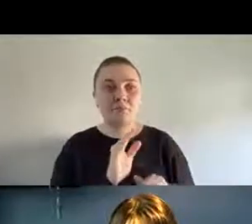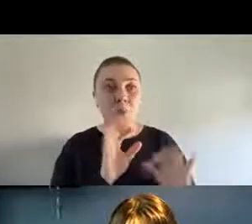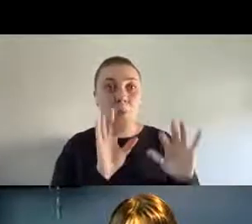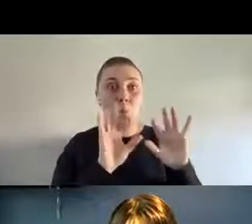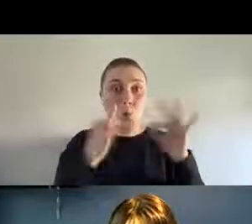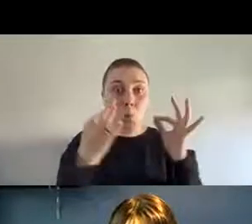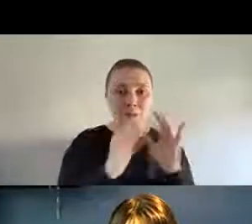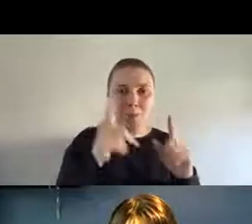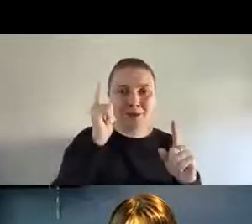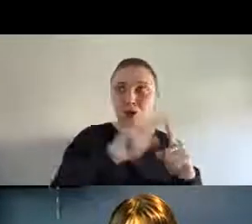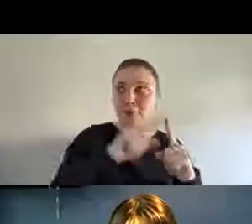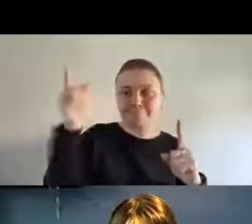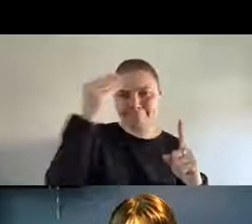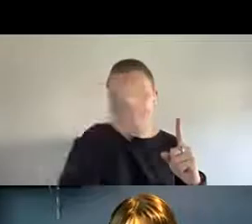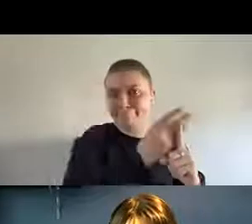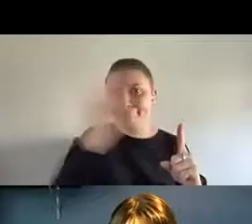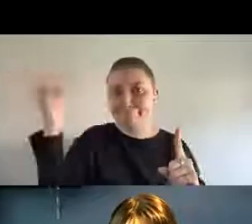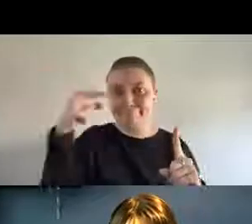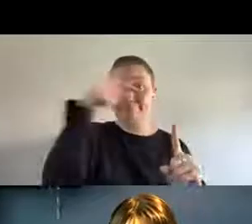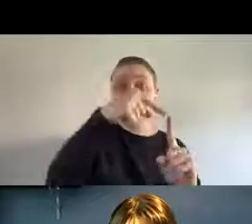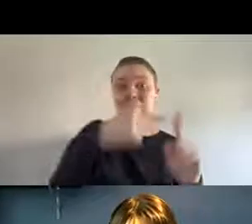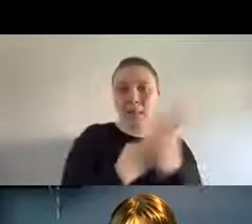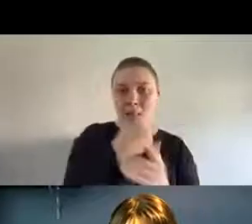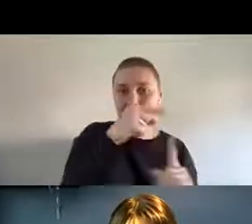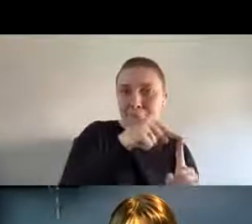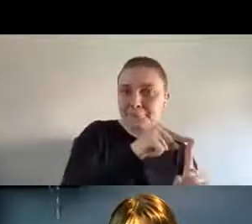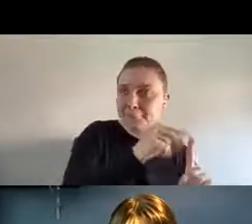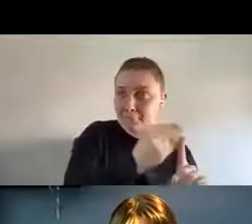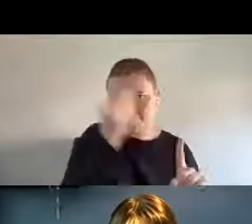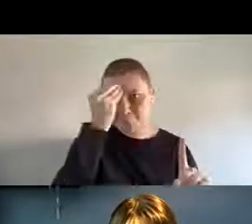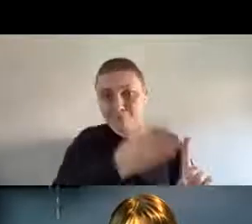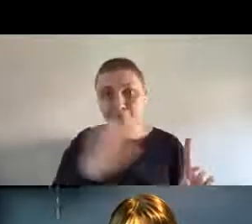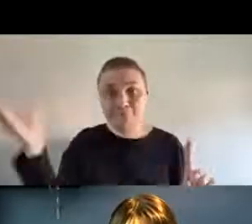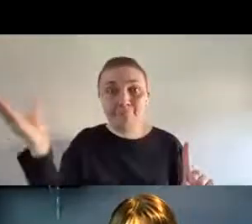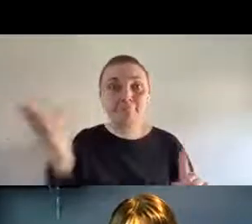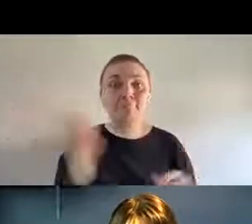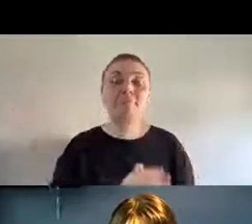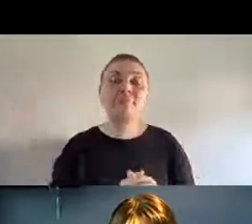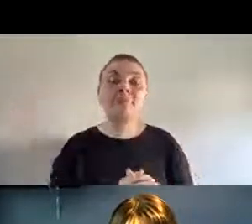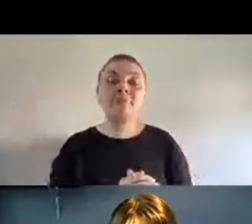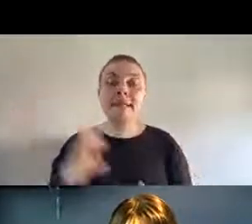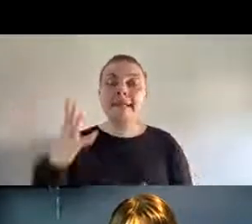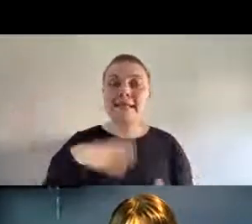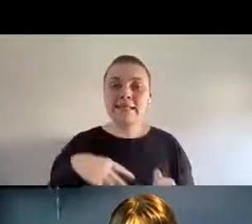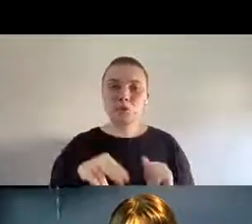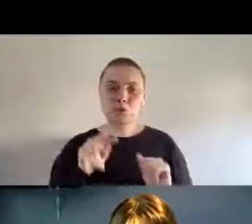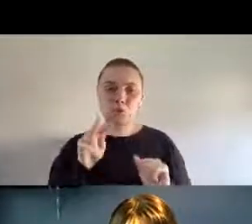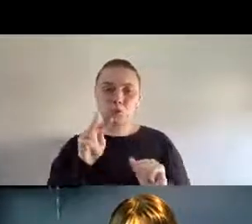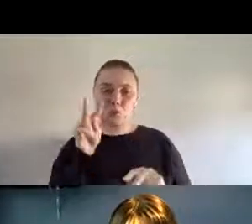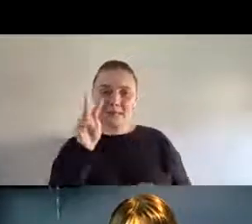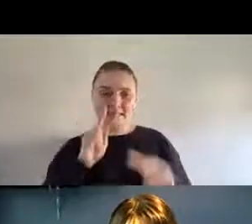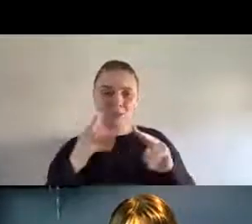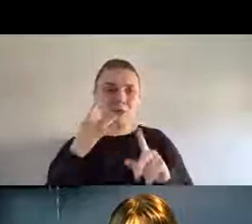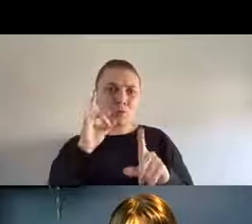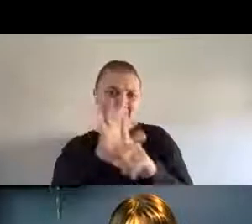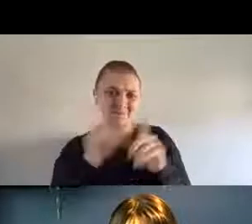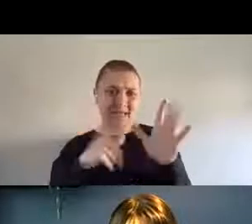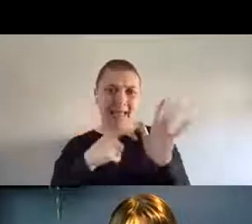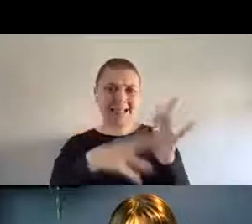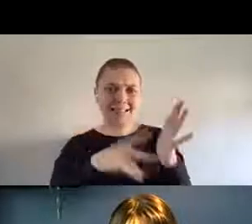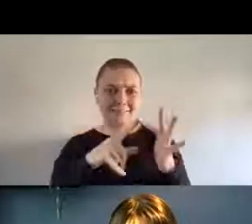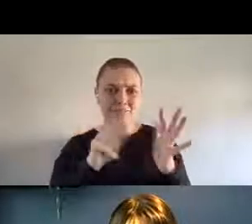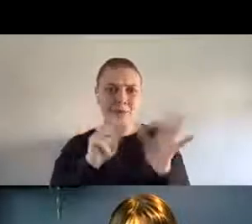your managers and that kind of thing. So, and we need to assess when being an active bystander, when it